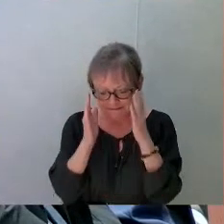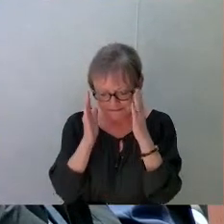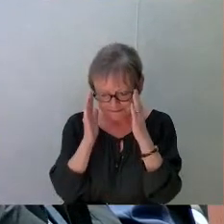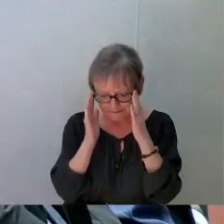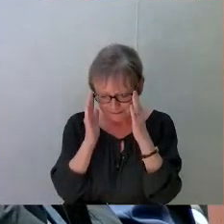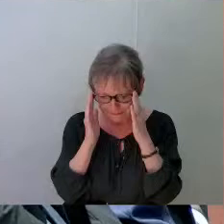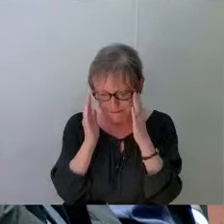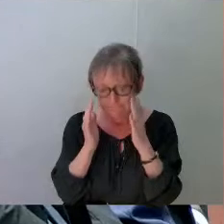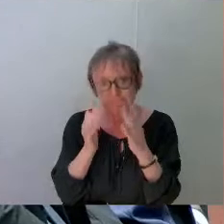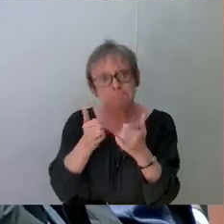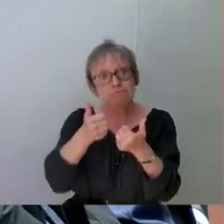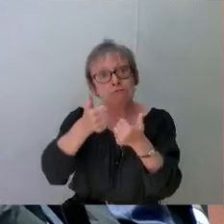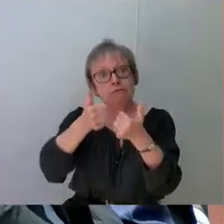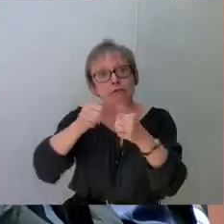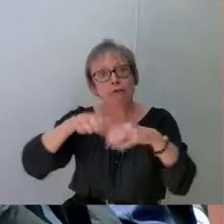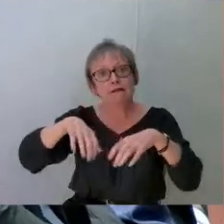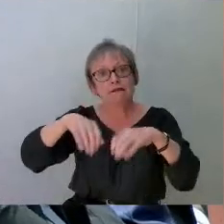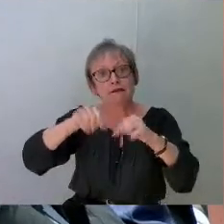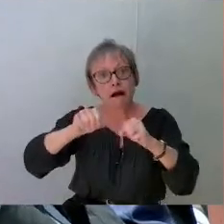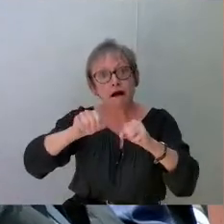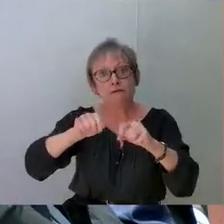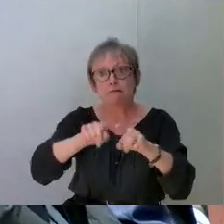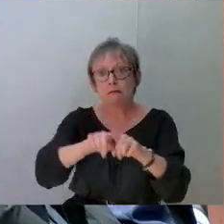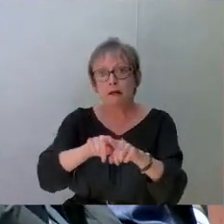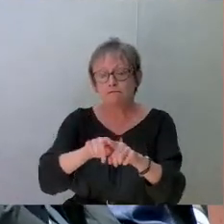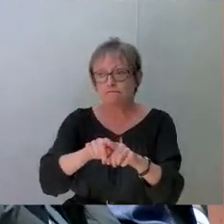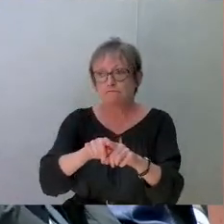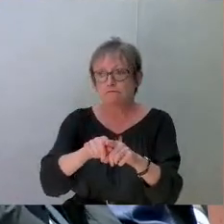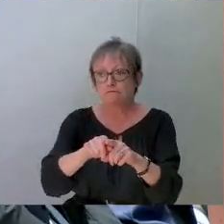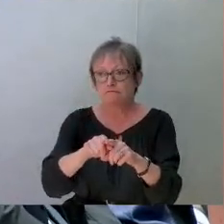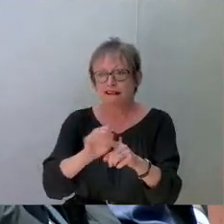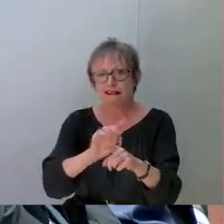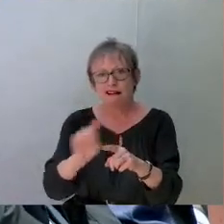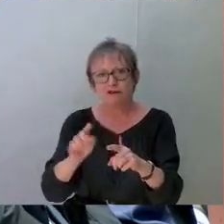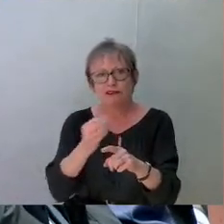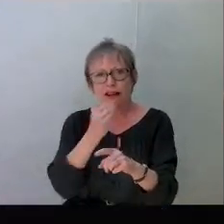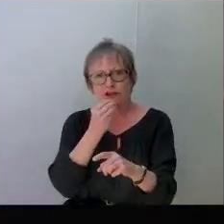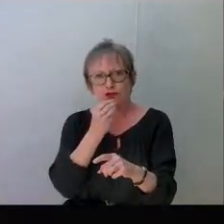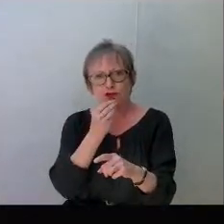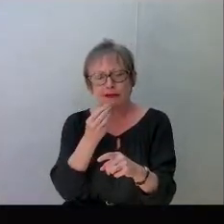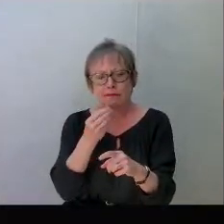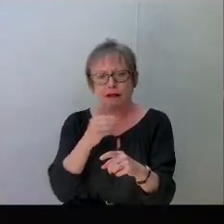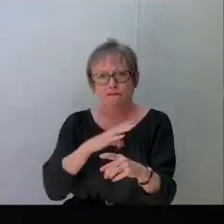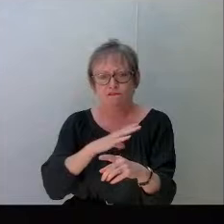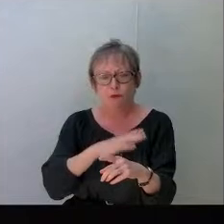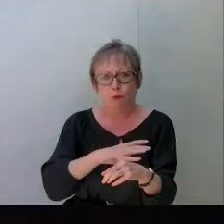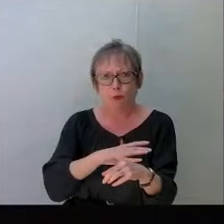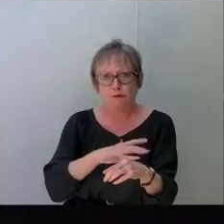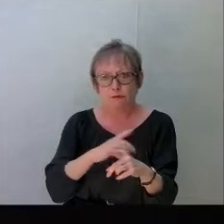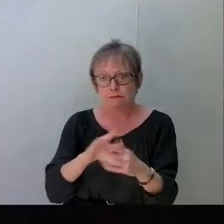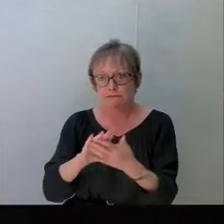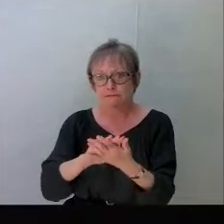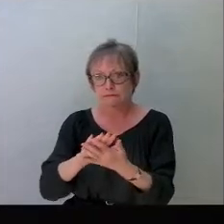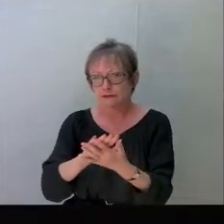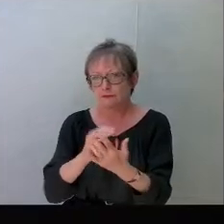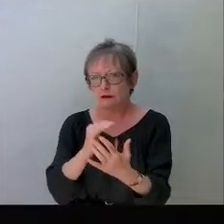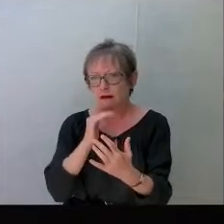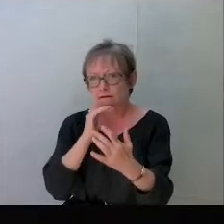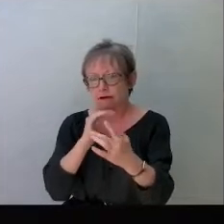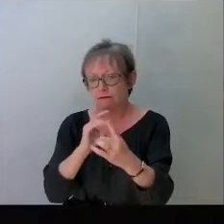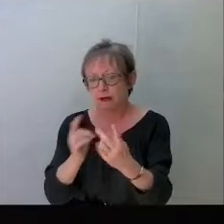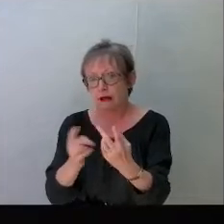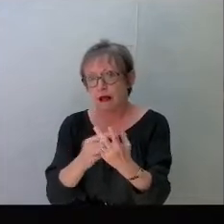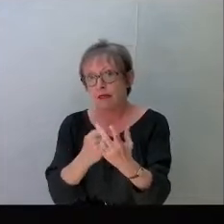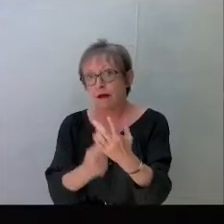Yeah, it's not a bad start. I mean, you know, it's kind of, obviously that kind of post-lunch thing has got them going, but not enough yet. We'll give them